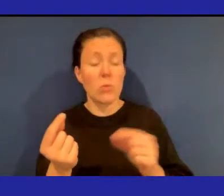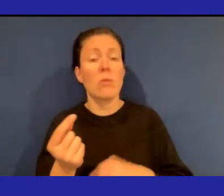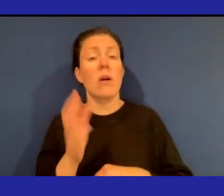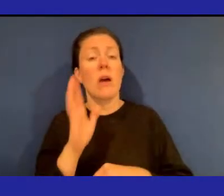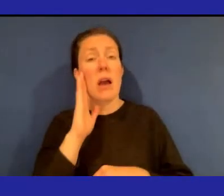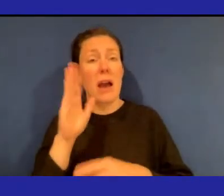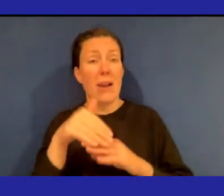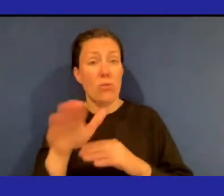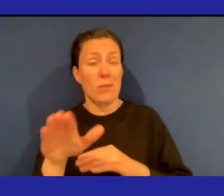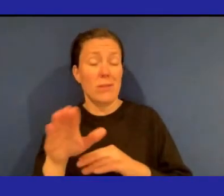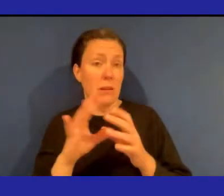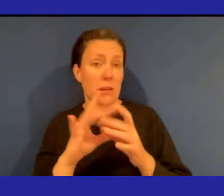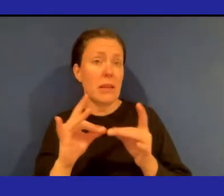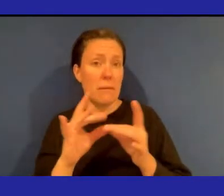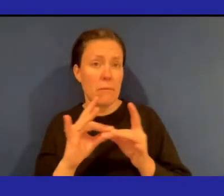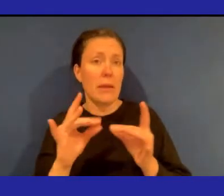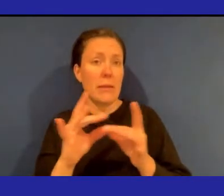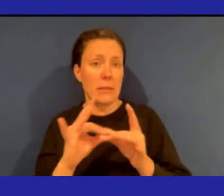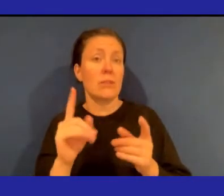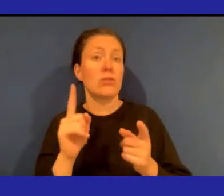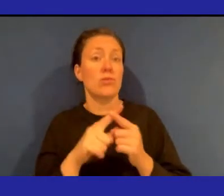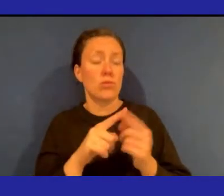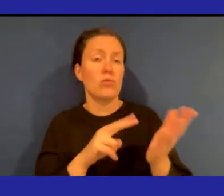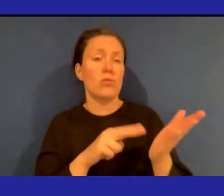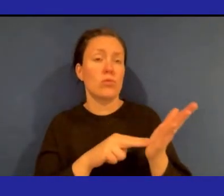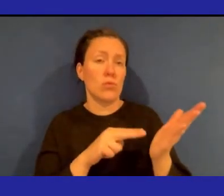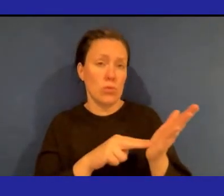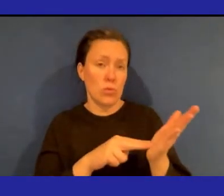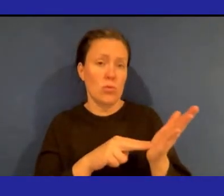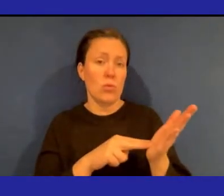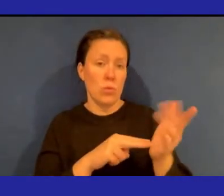a message to the nurse at Goof